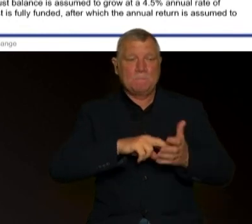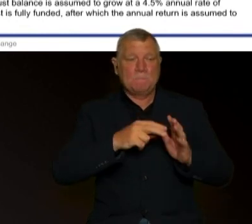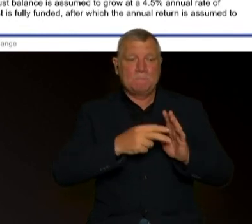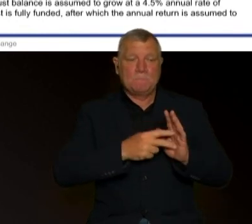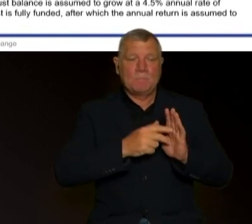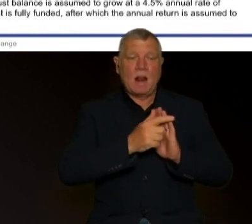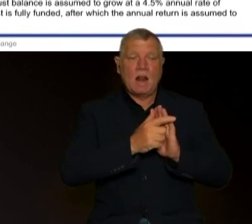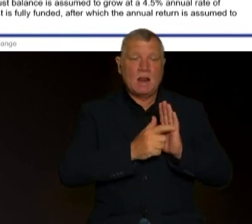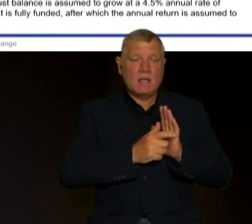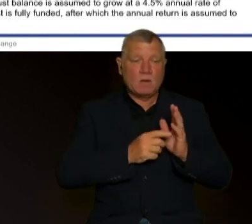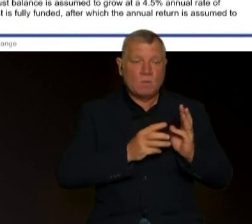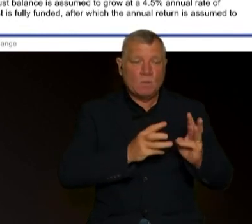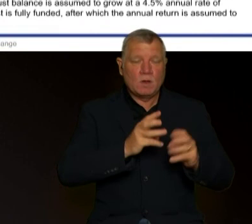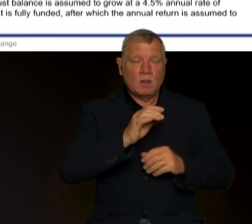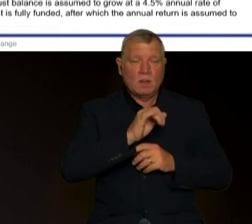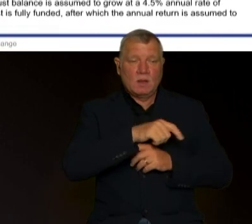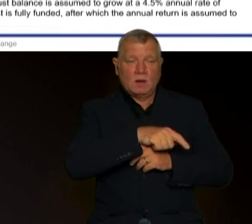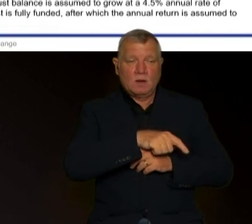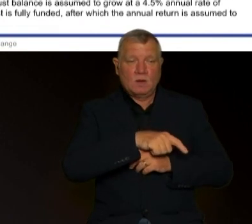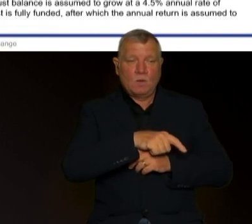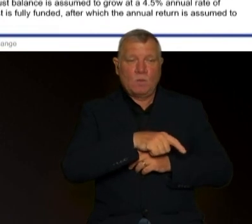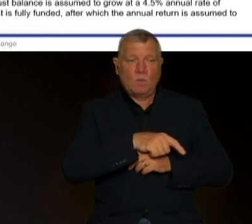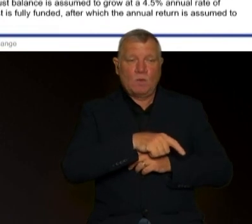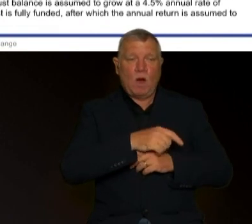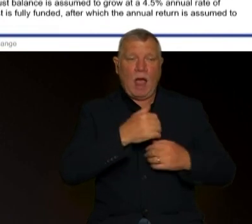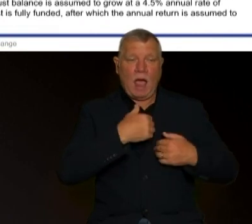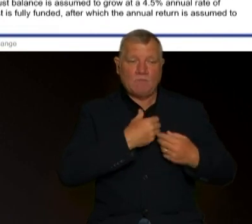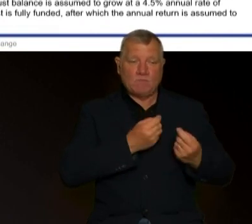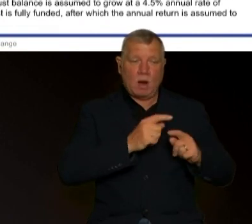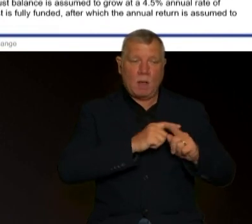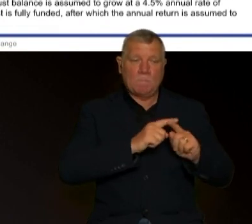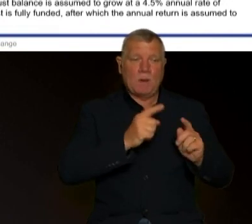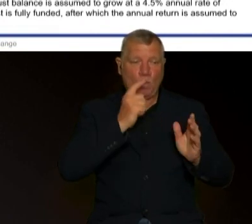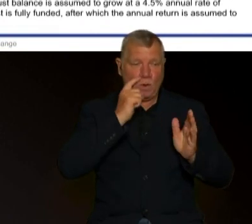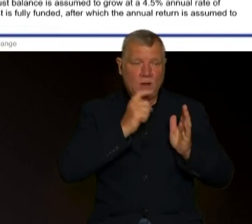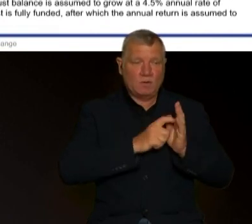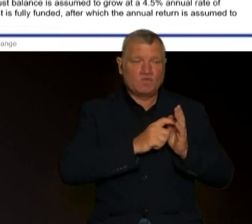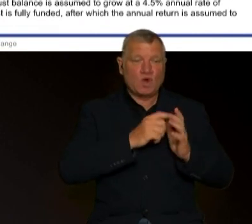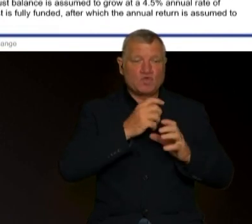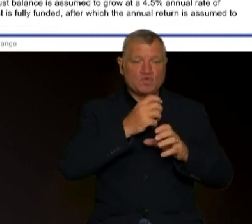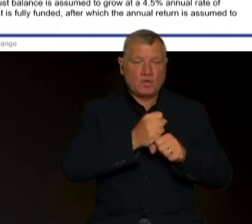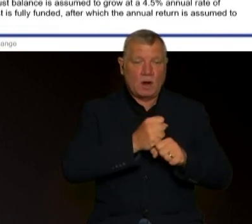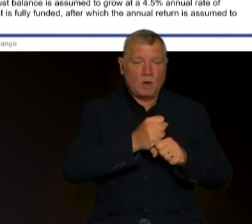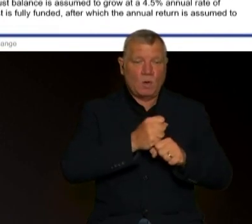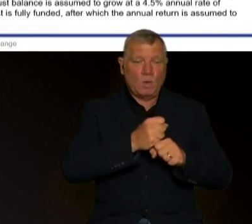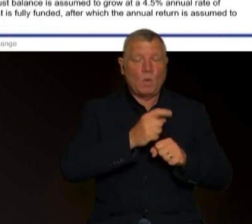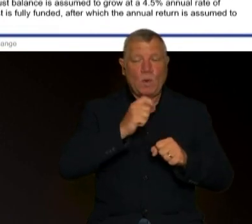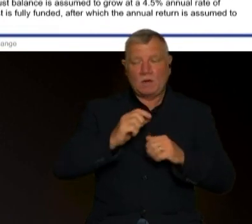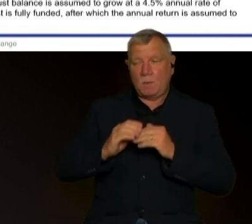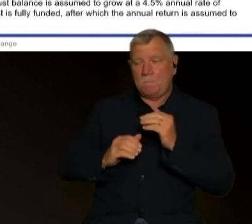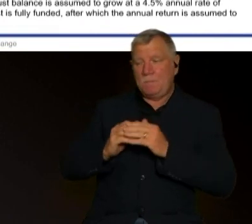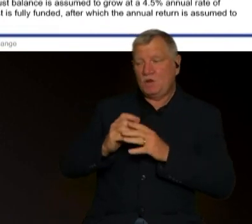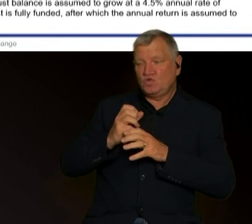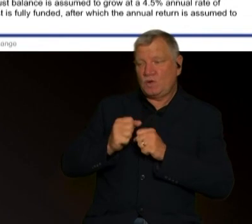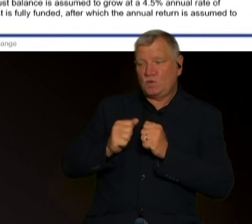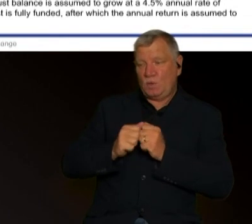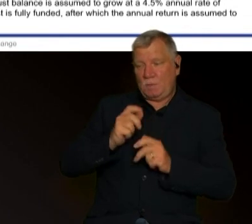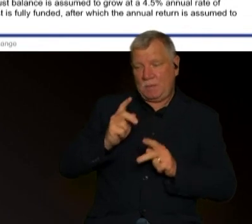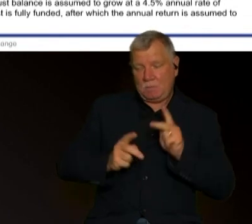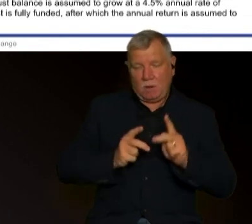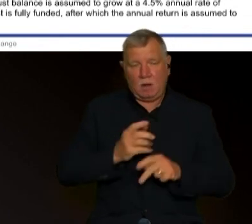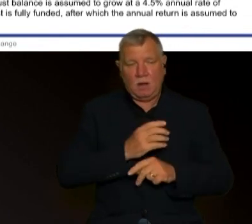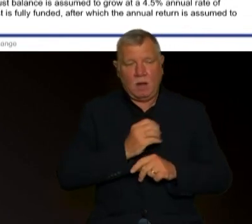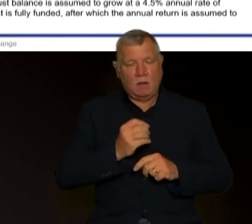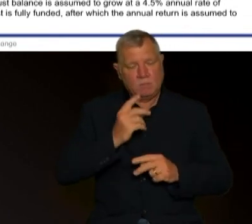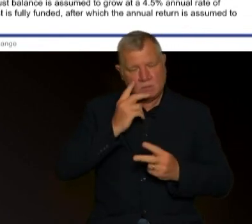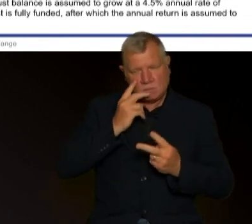legal vehicle that is holds property, but we also recognize that trust means we have to build trust with the people and be